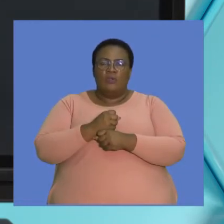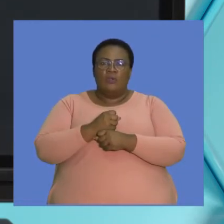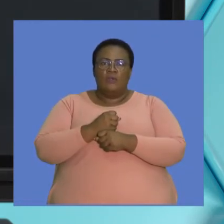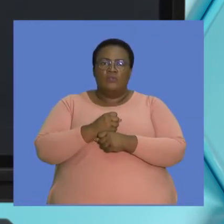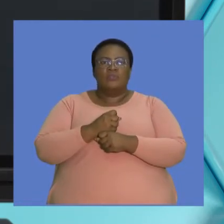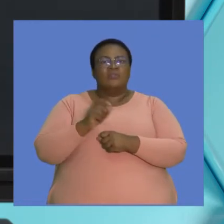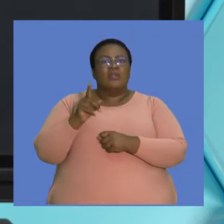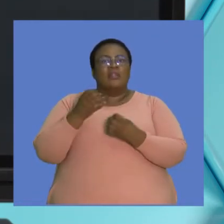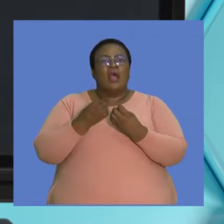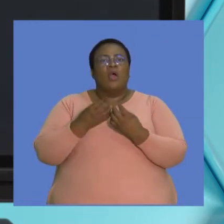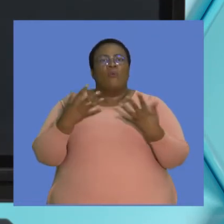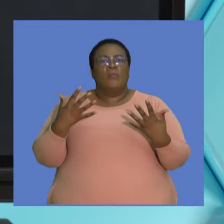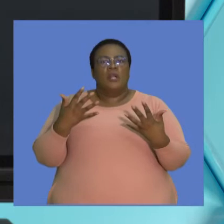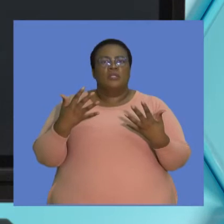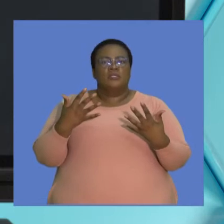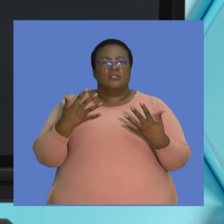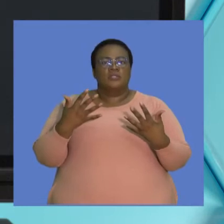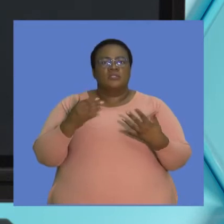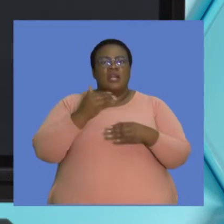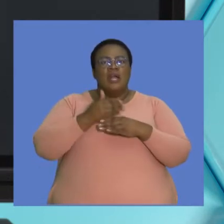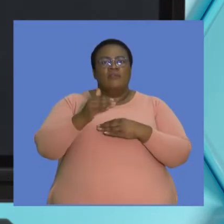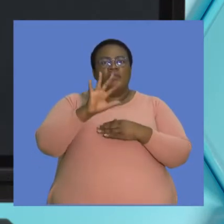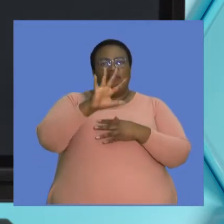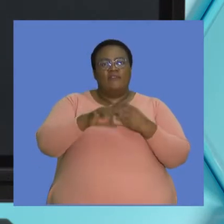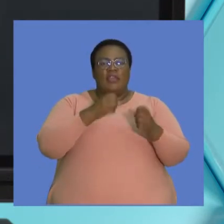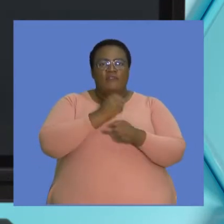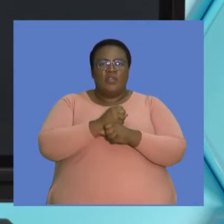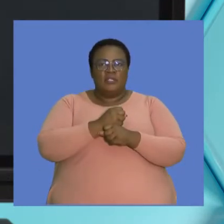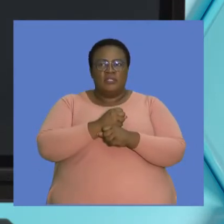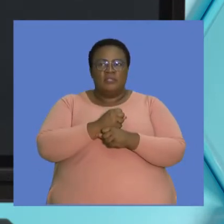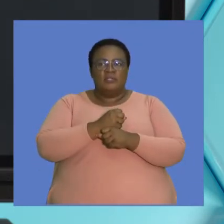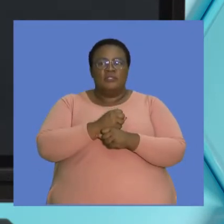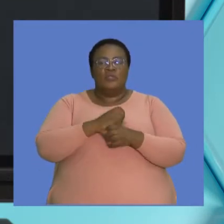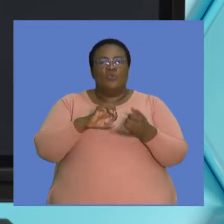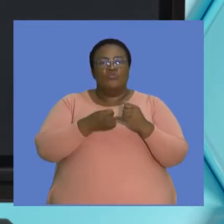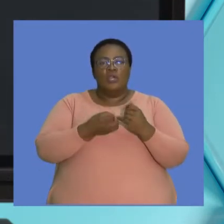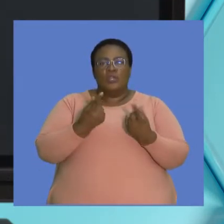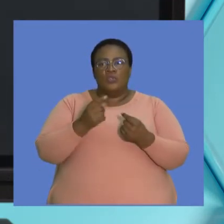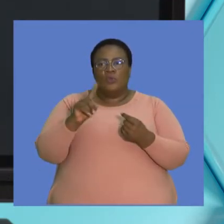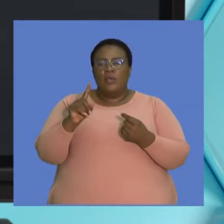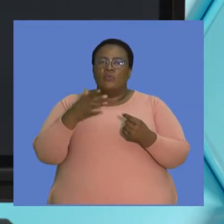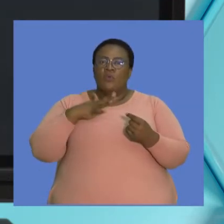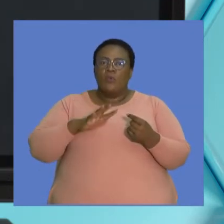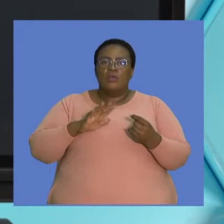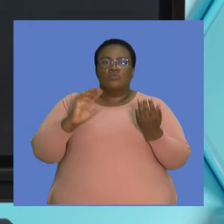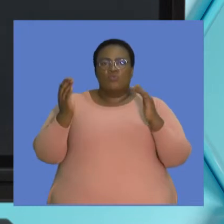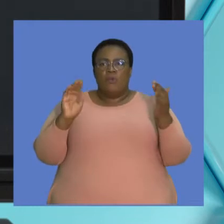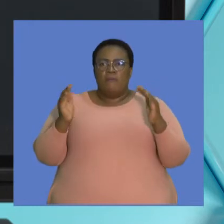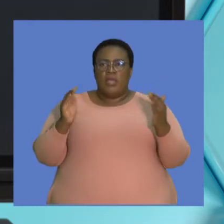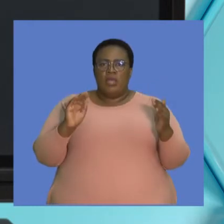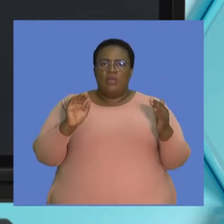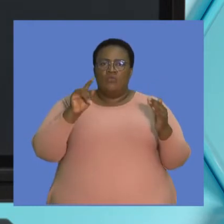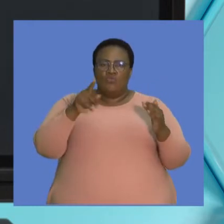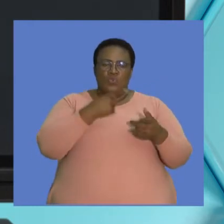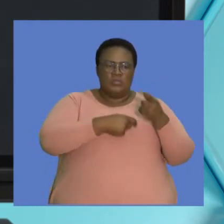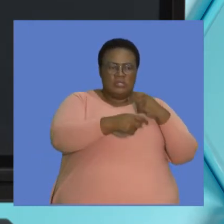it then be costing you after the 5 years? And the whole point of what you're trying to do, we're trying to